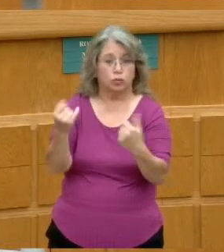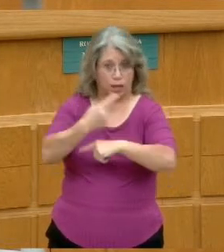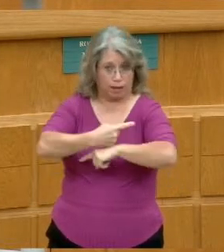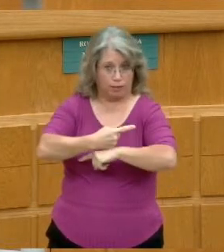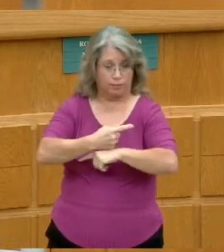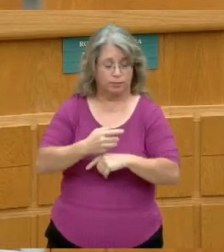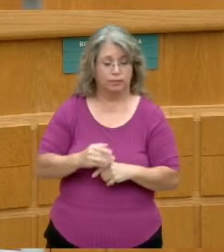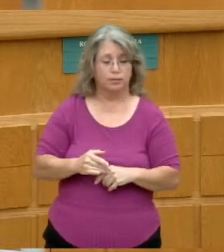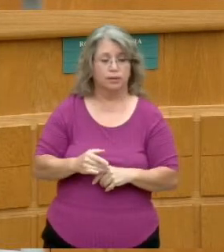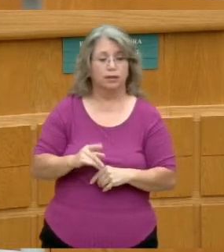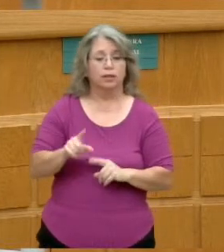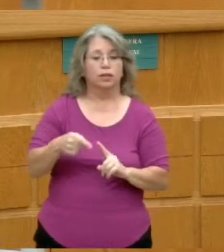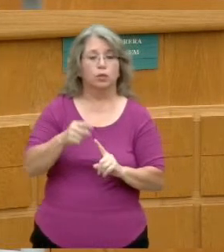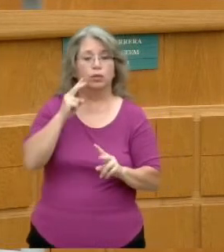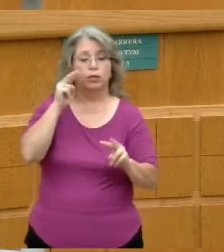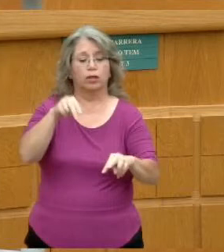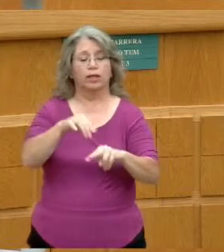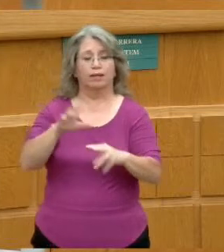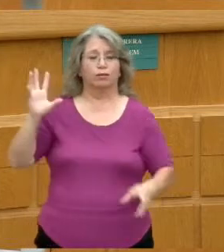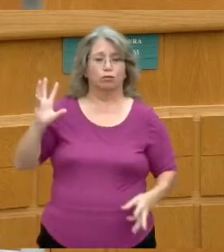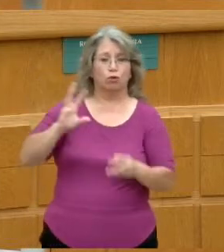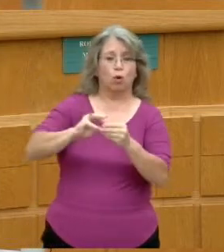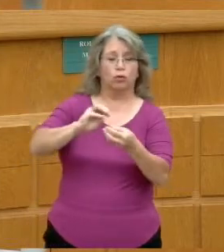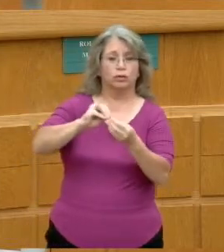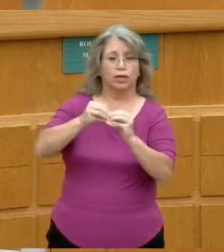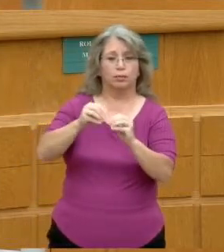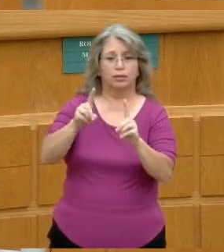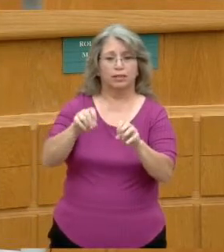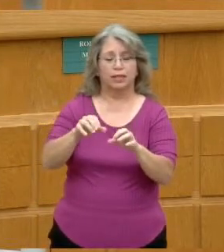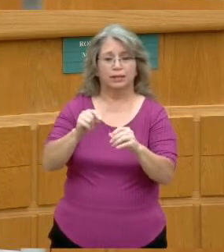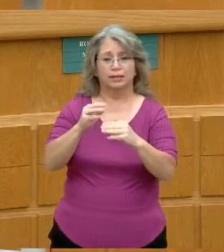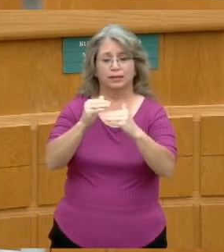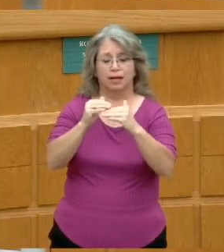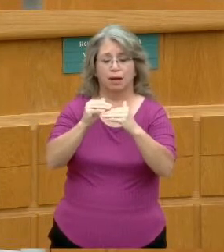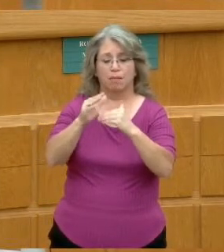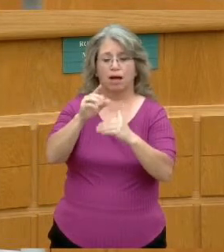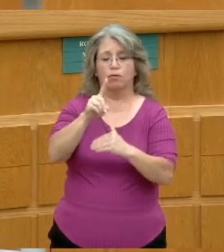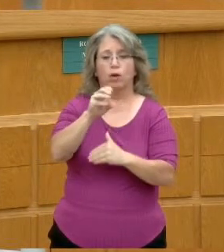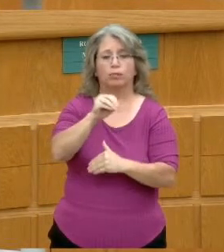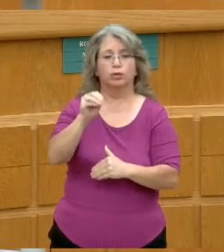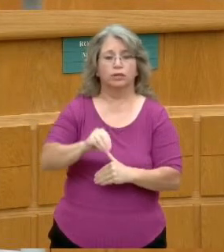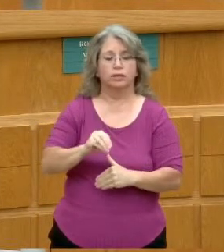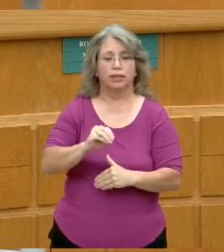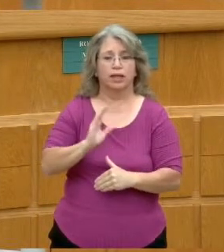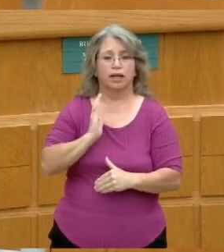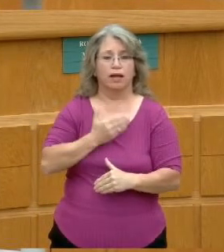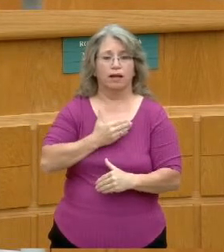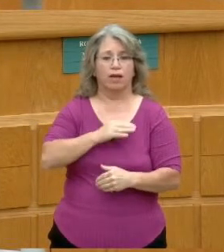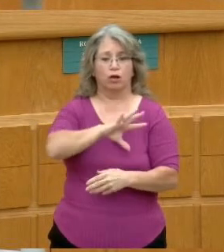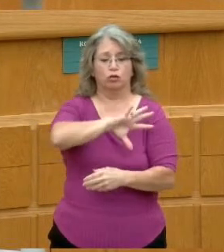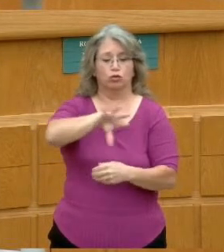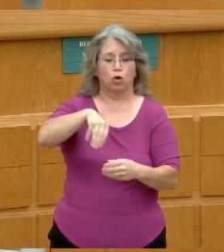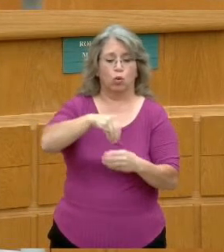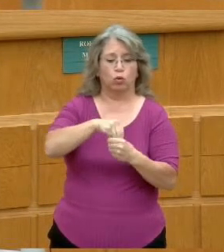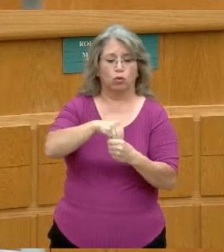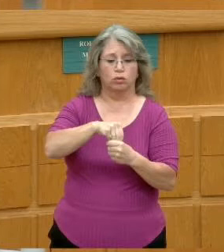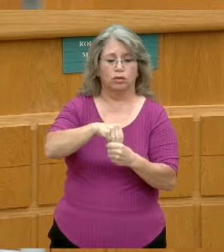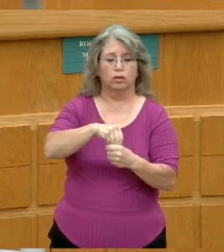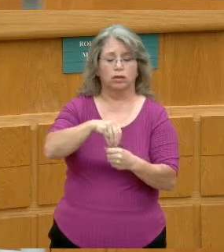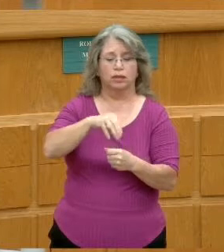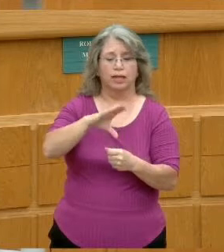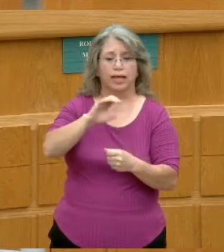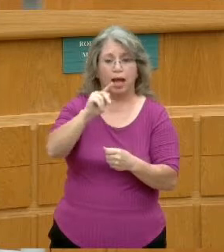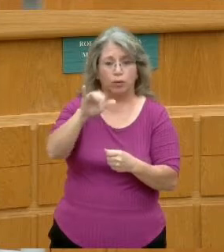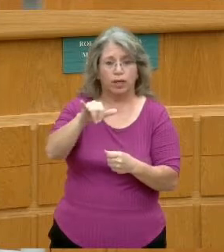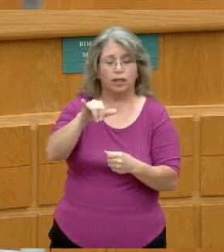the total number to date, it's well above 1%, or it's above, I should say, 1% of the total county population. Because today we're